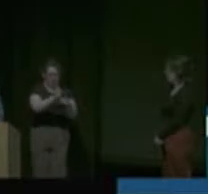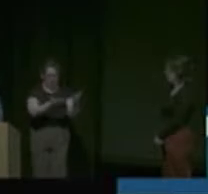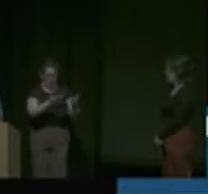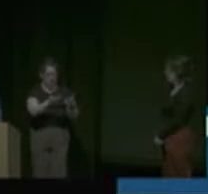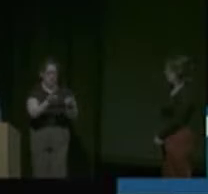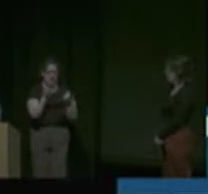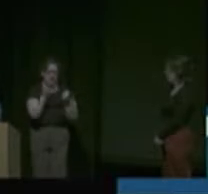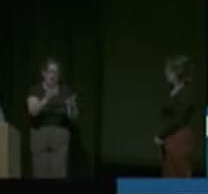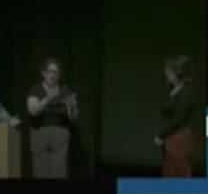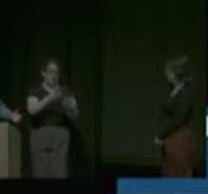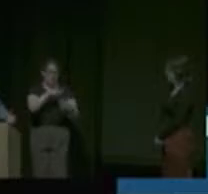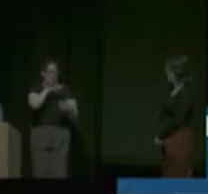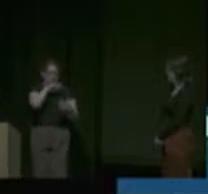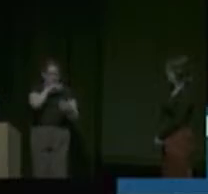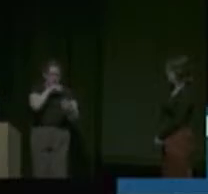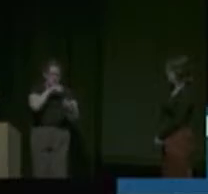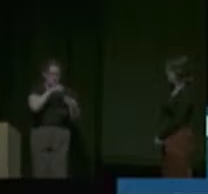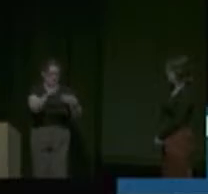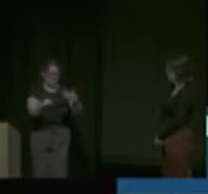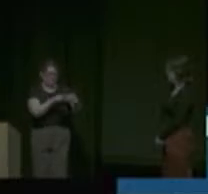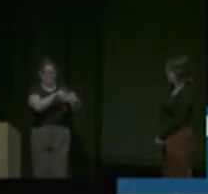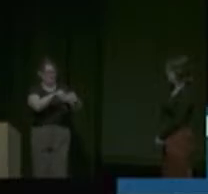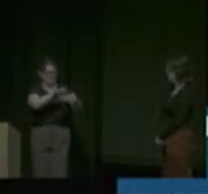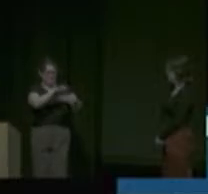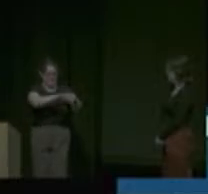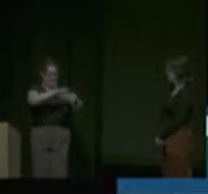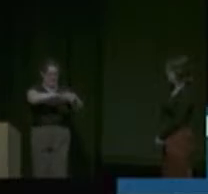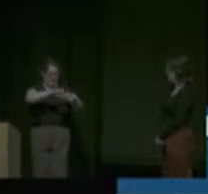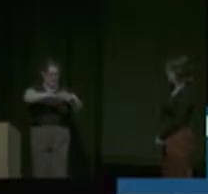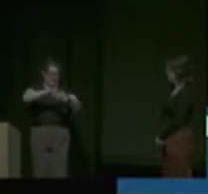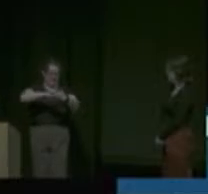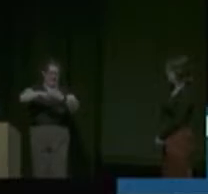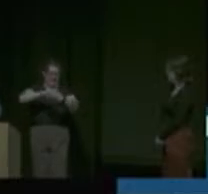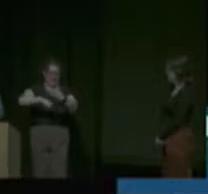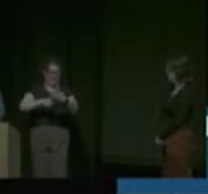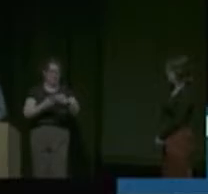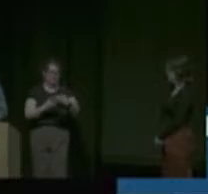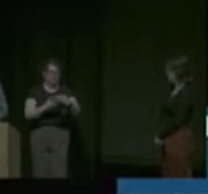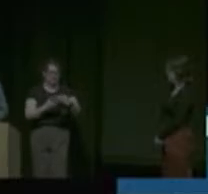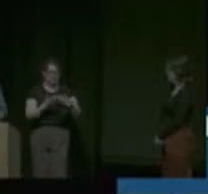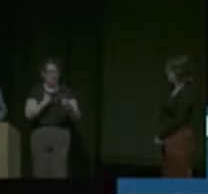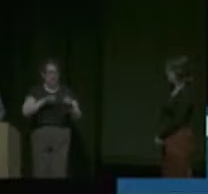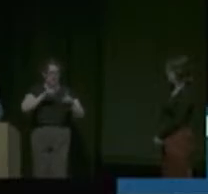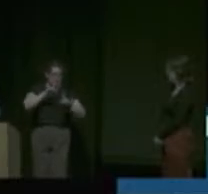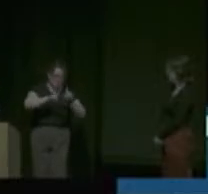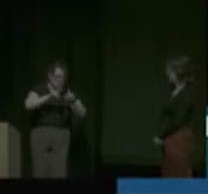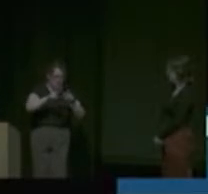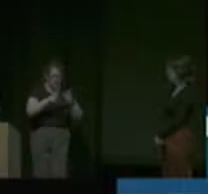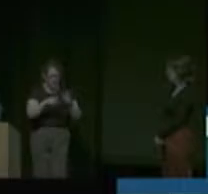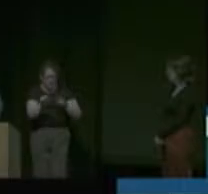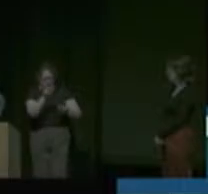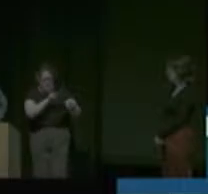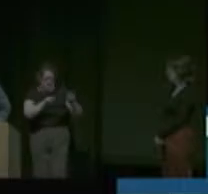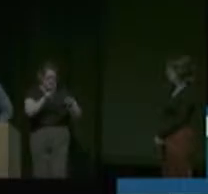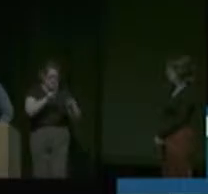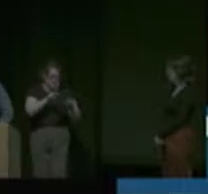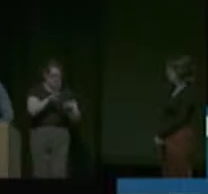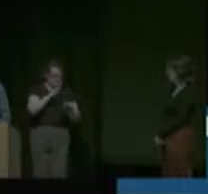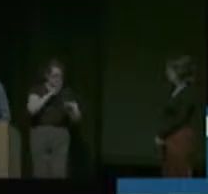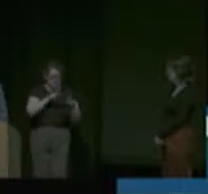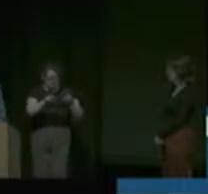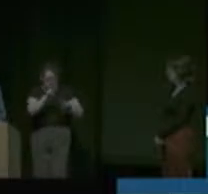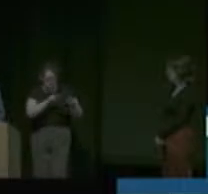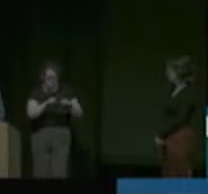lot of sediment that is being removed from behind it. So there's surveys, there's seepage monitoring, there's water monitoring,